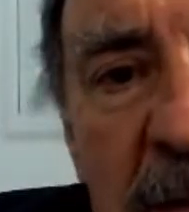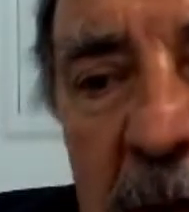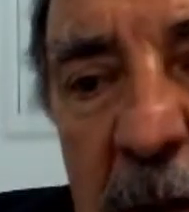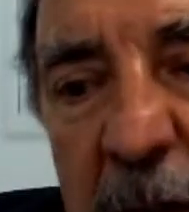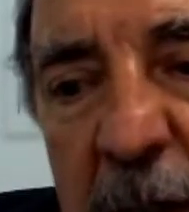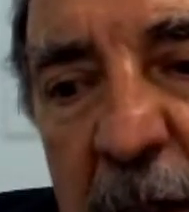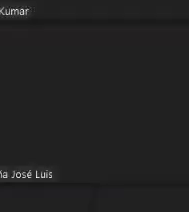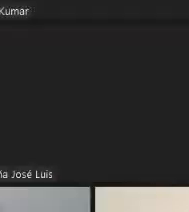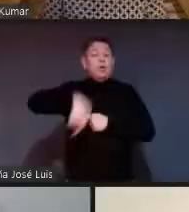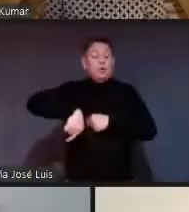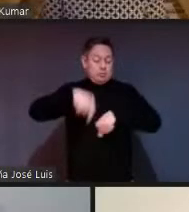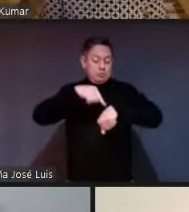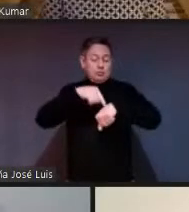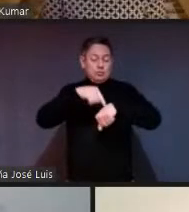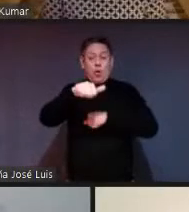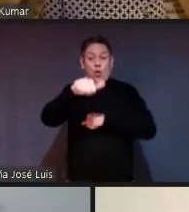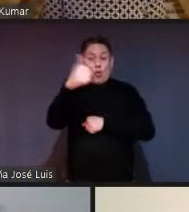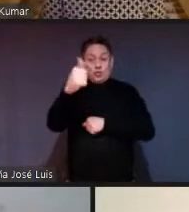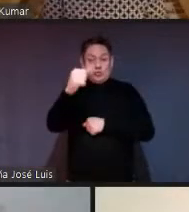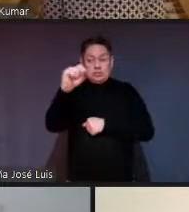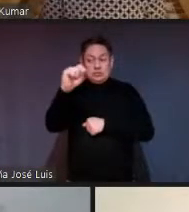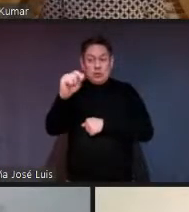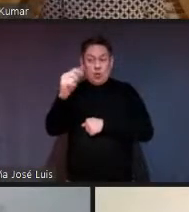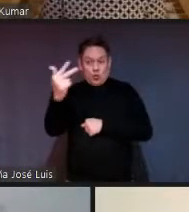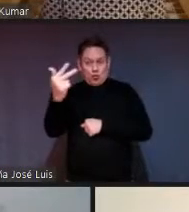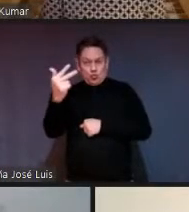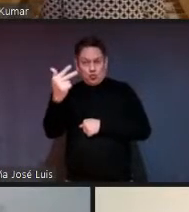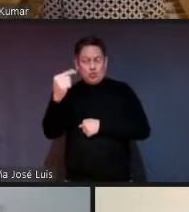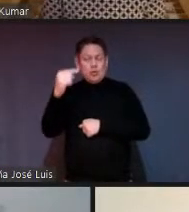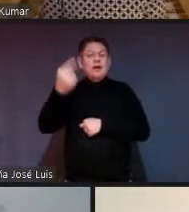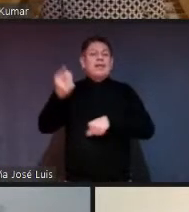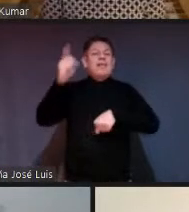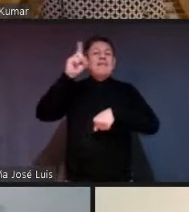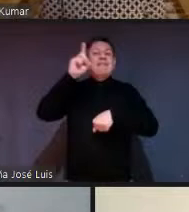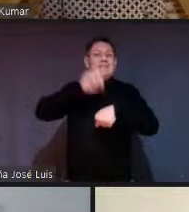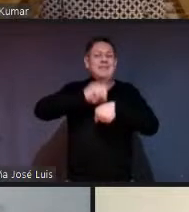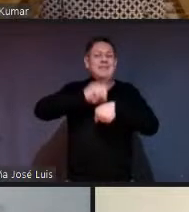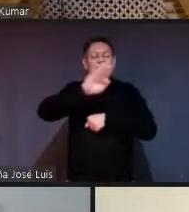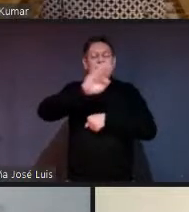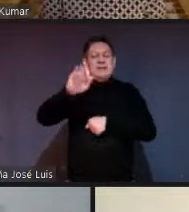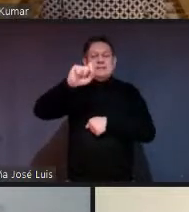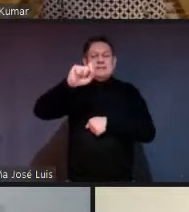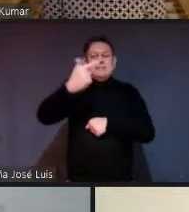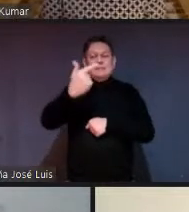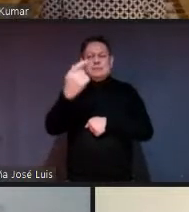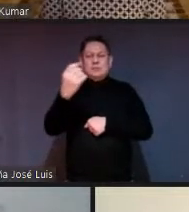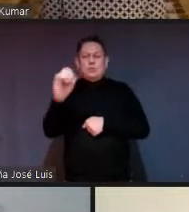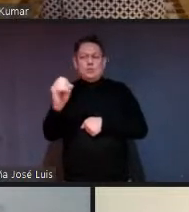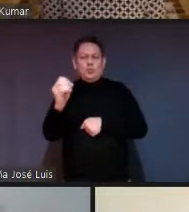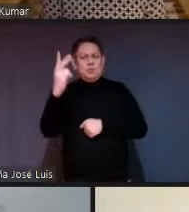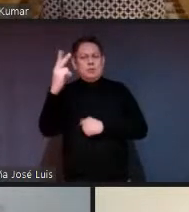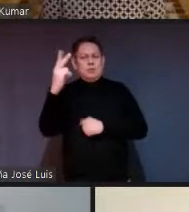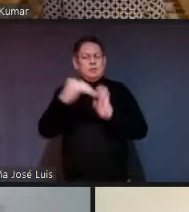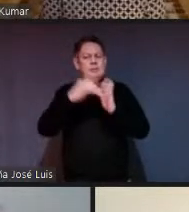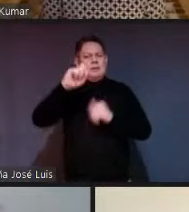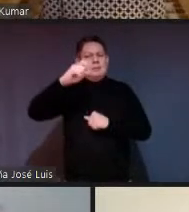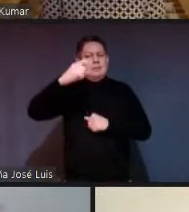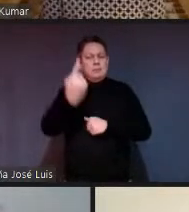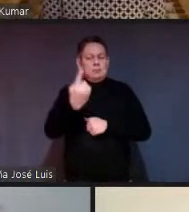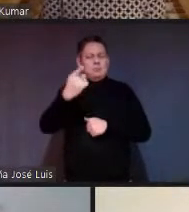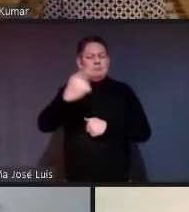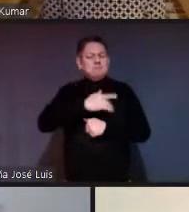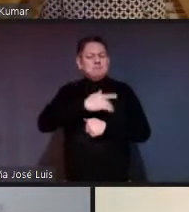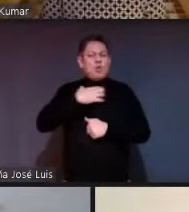ado, and at 8 minutes past 11 a.m. Mexico City time, on October 27